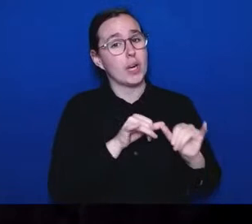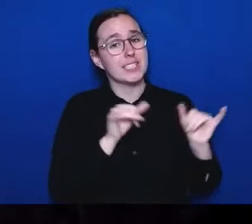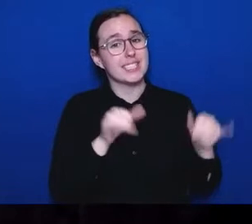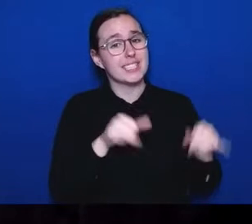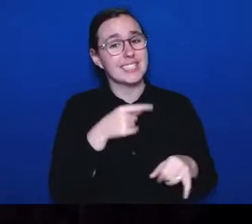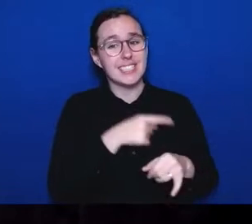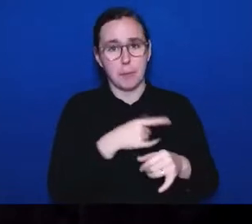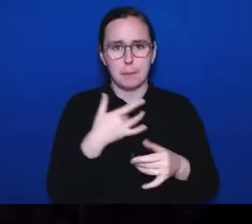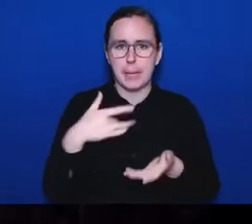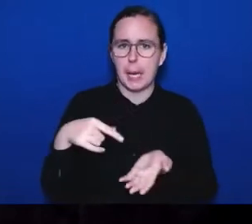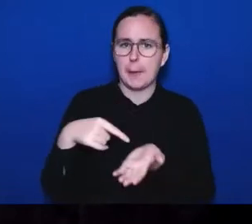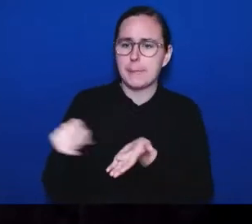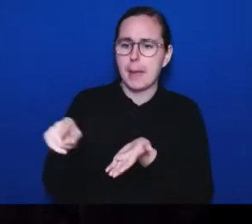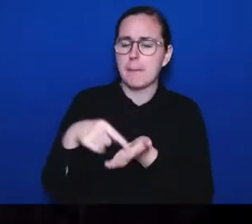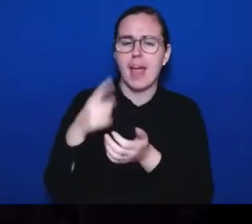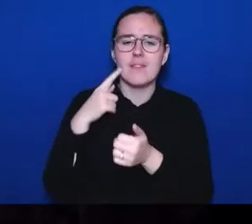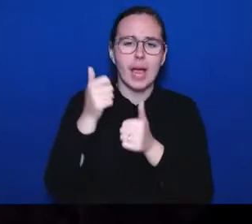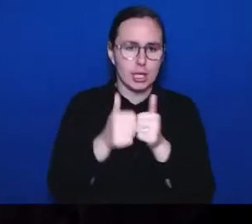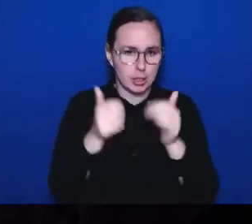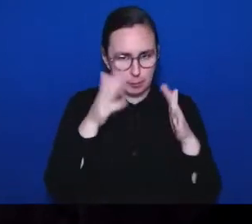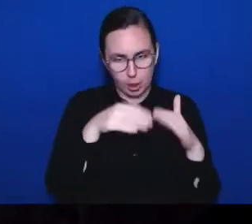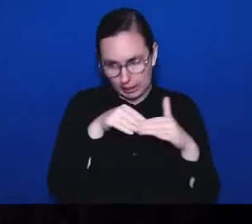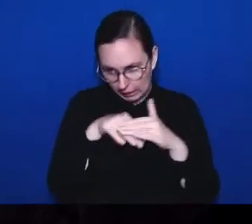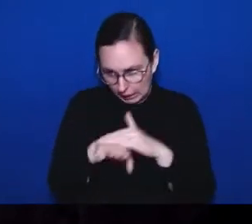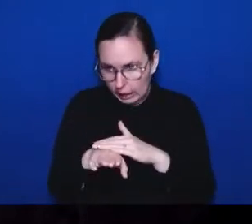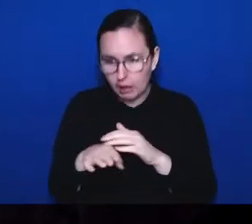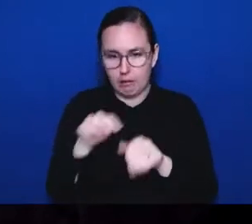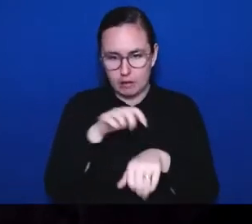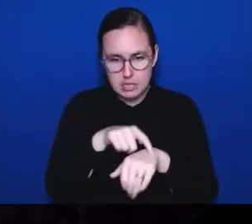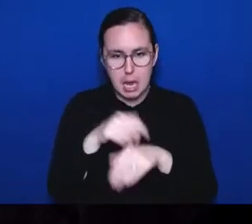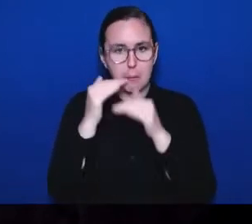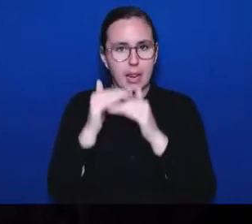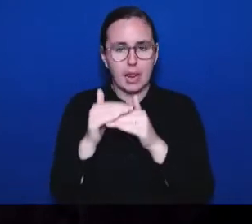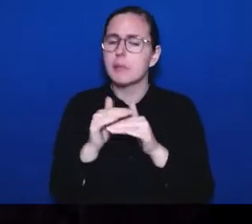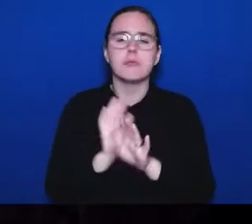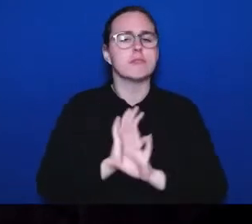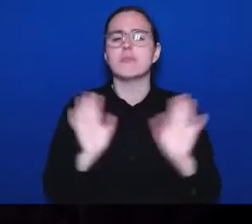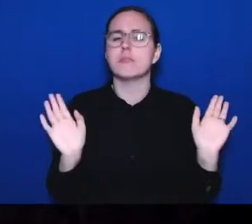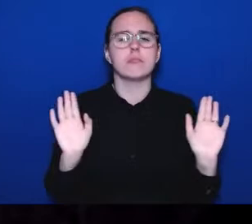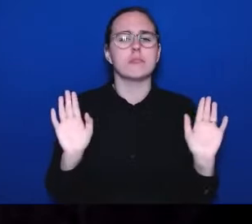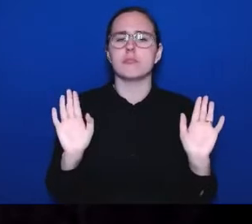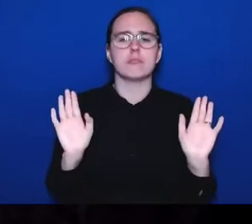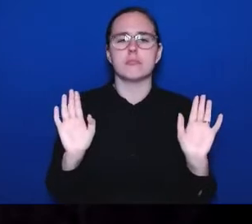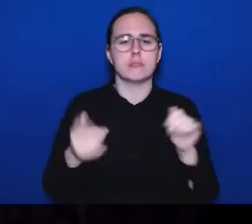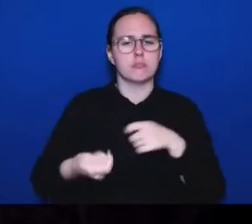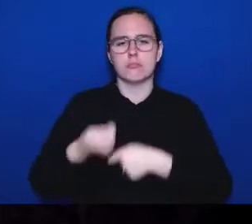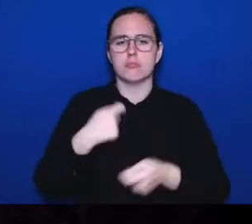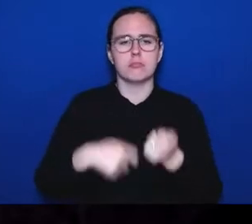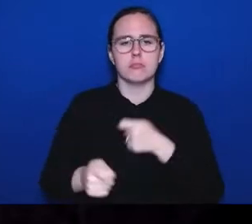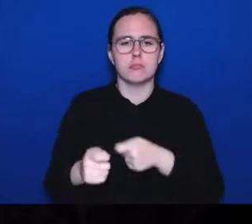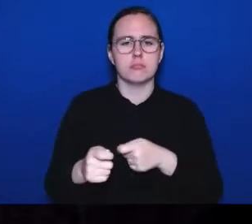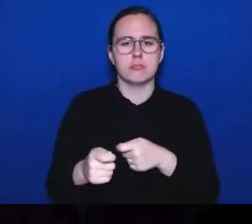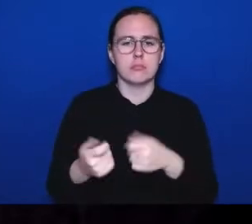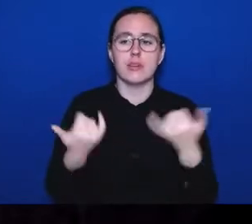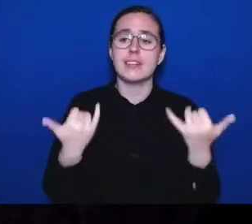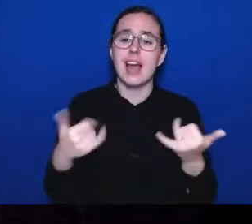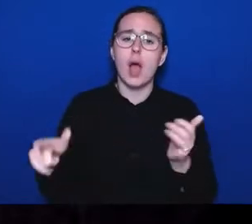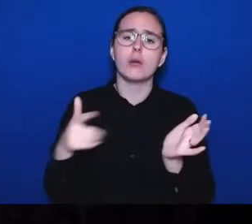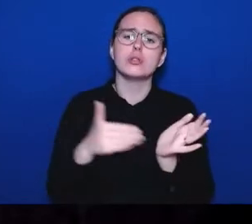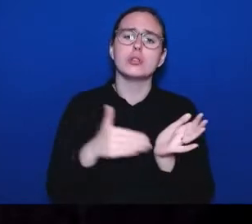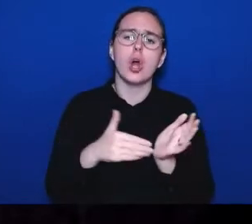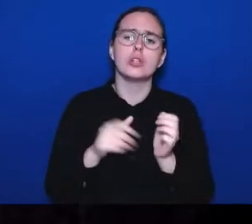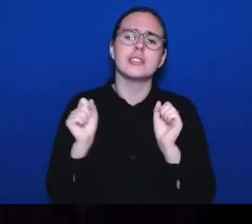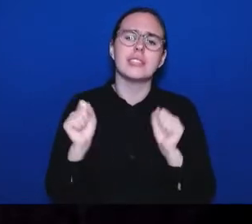for them. It provides incentives and supports for people to choose full service family practice, to choose taking on